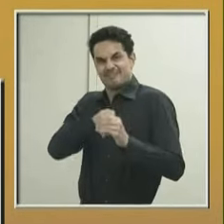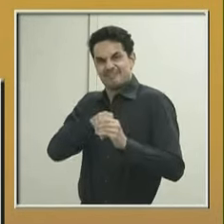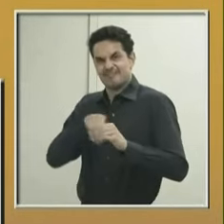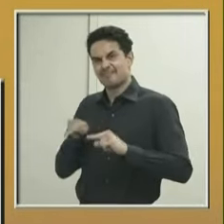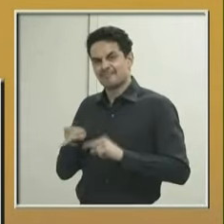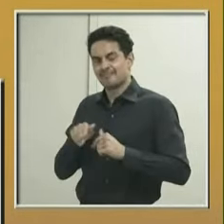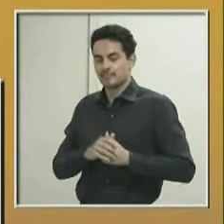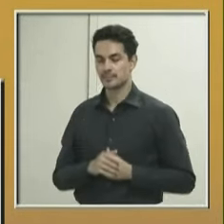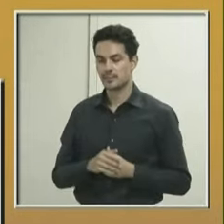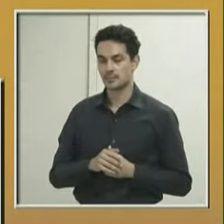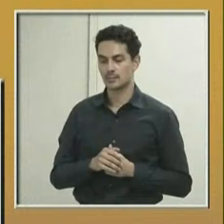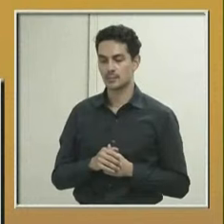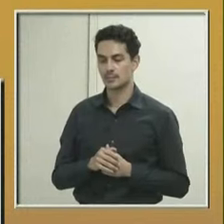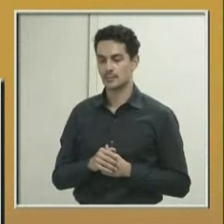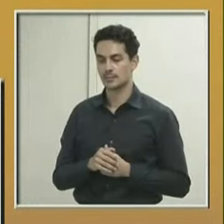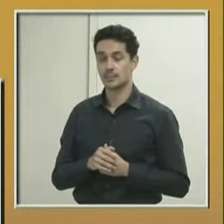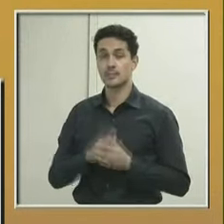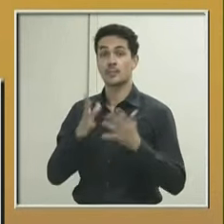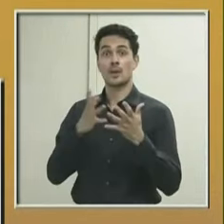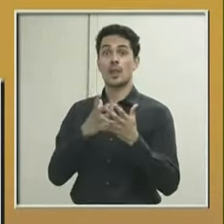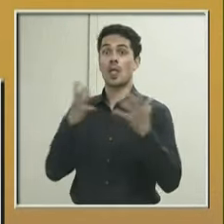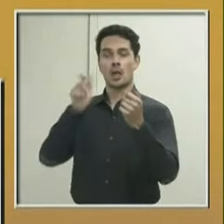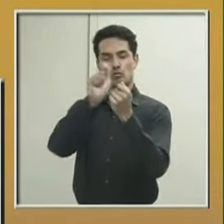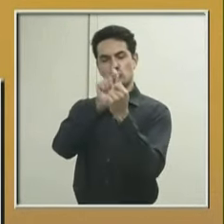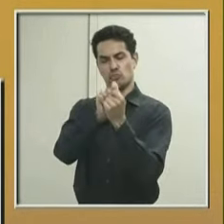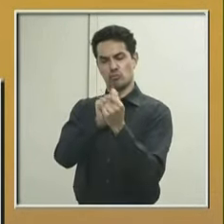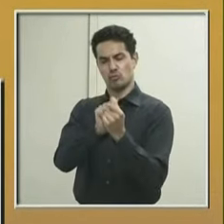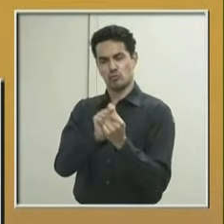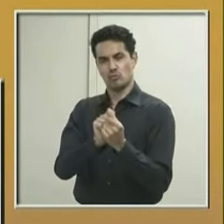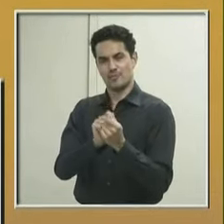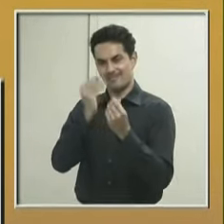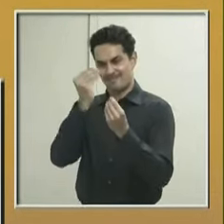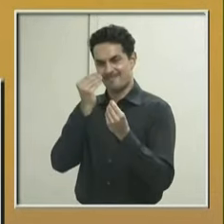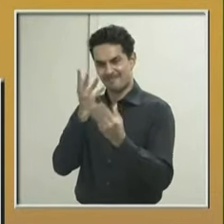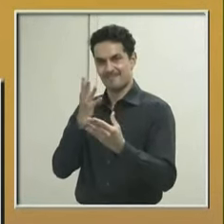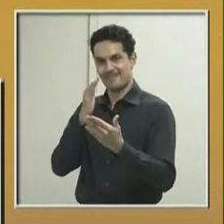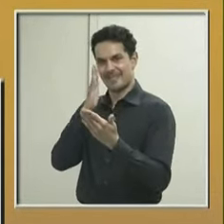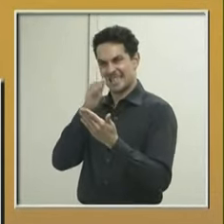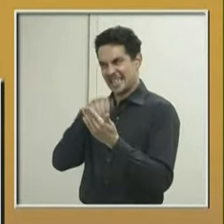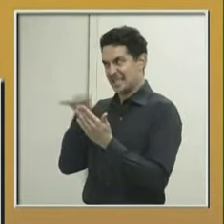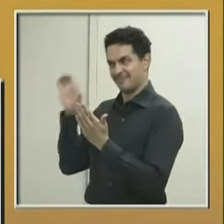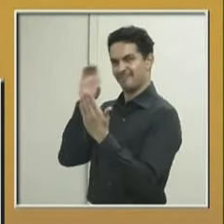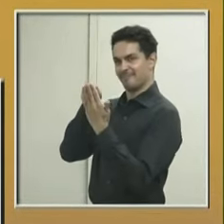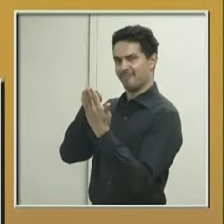find that there is a lots of detail in that section.